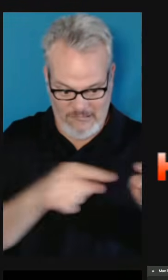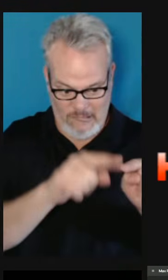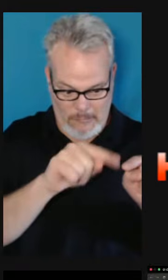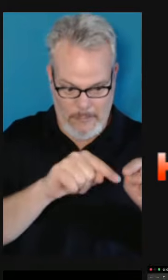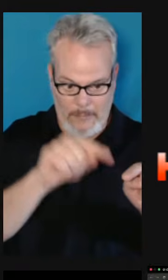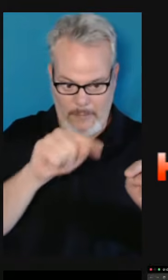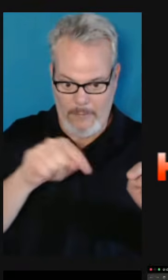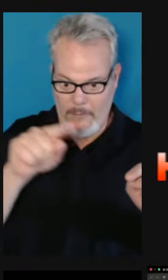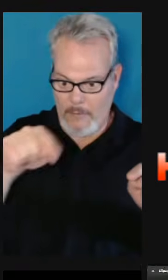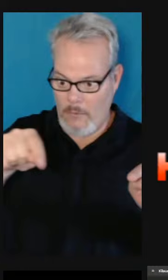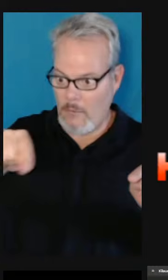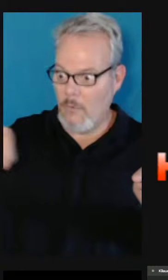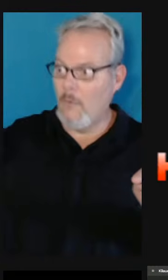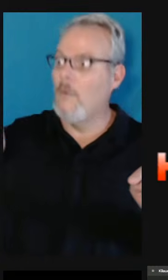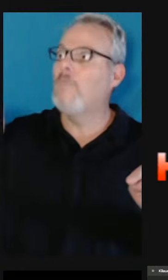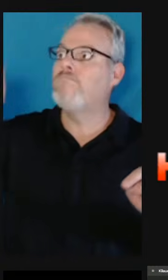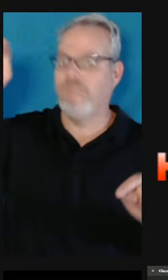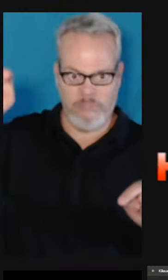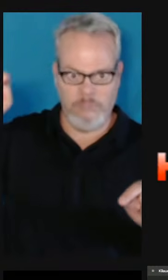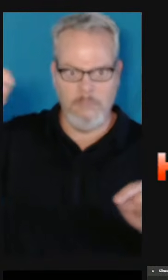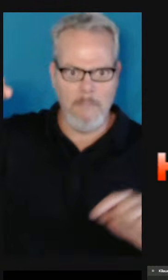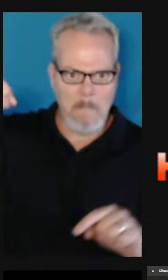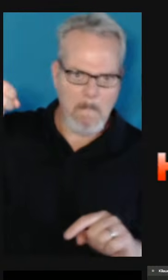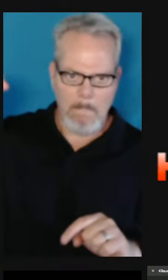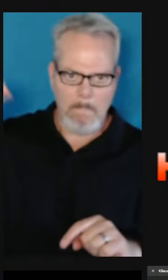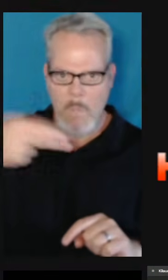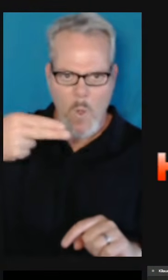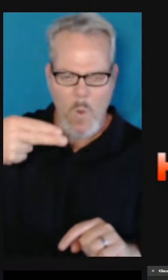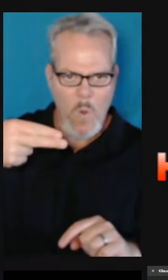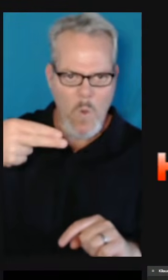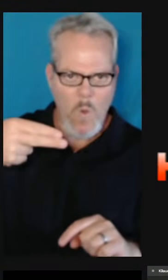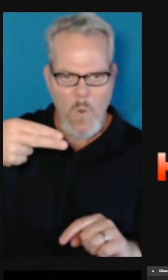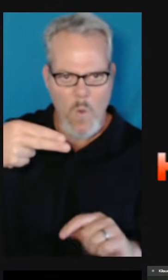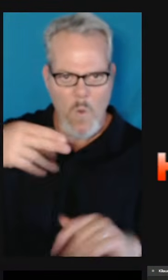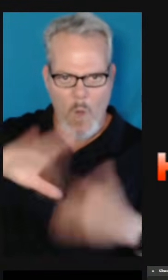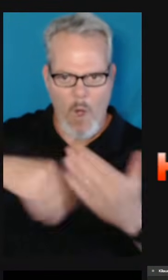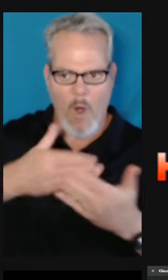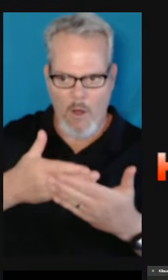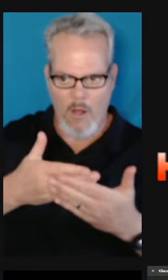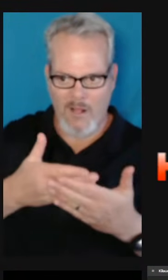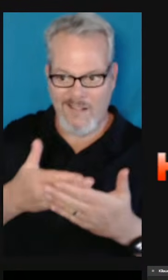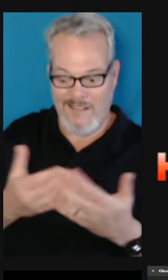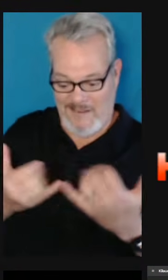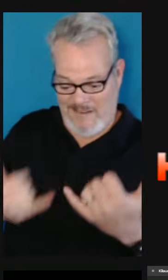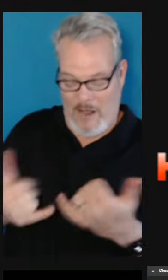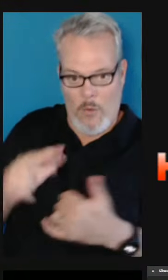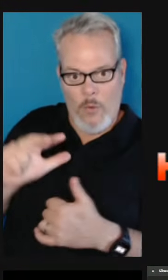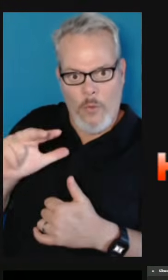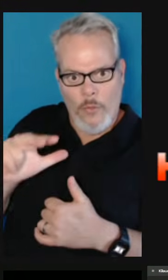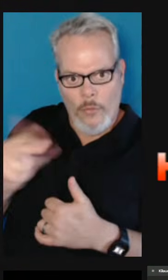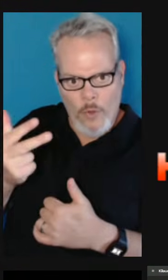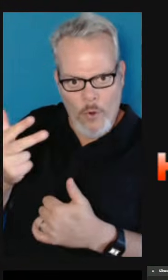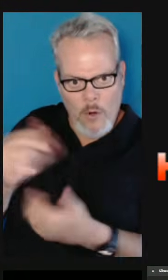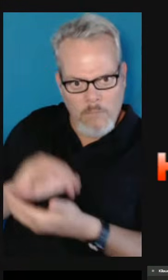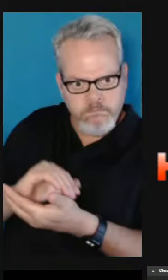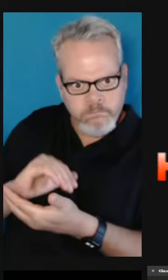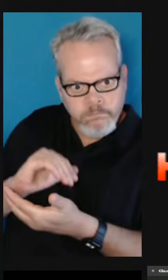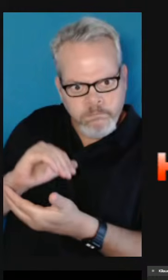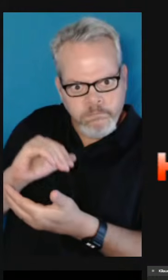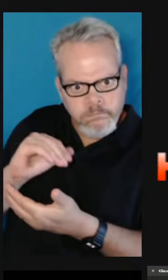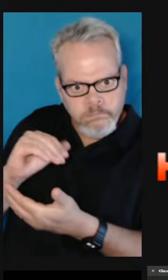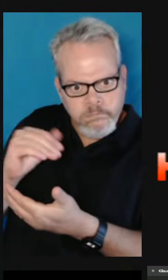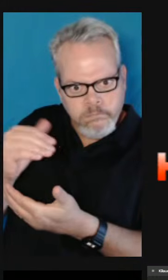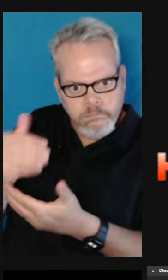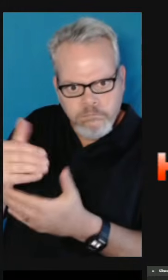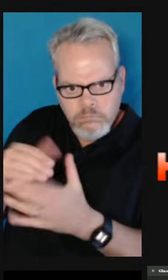exceeding the previous maximum. And we are at perhaps our third largest volume of the eruption, depending on the error